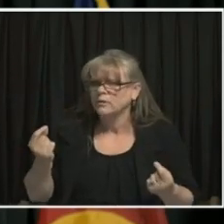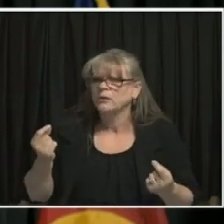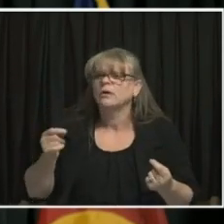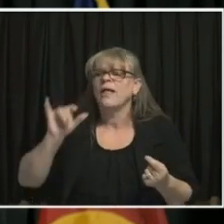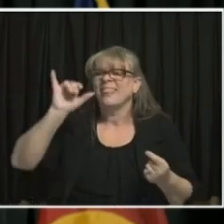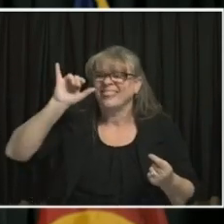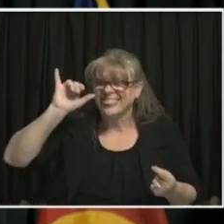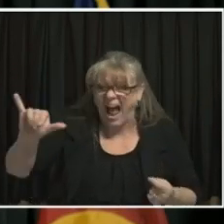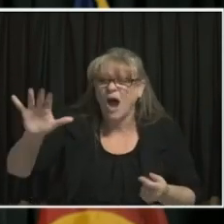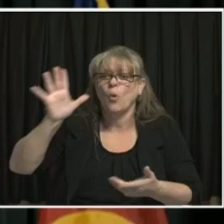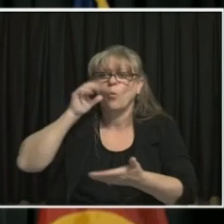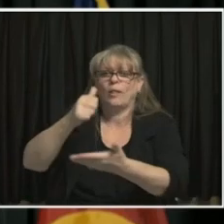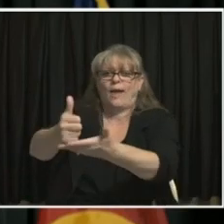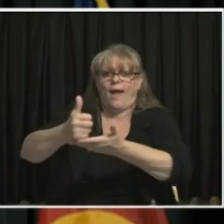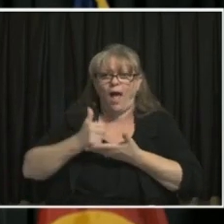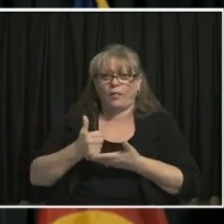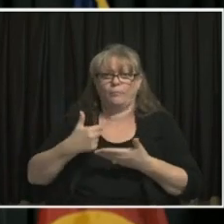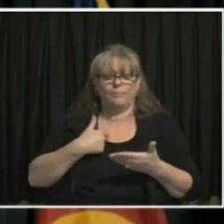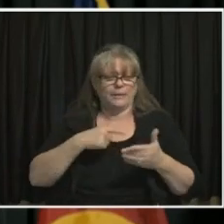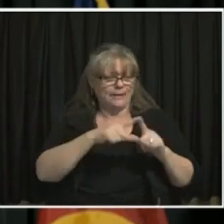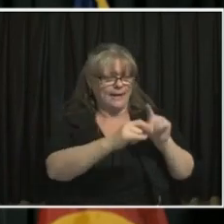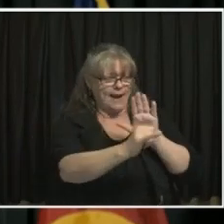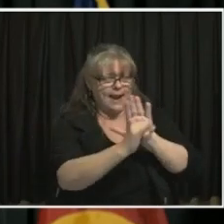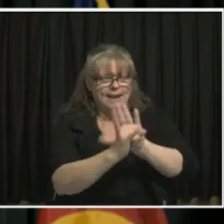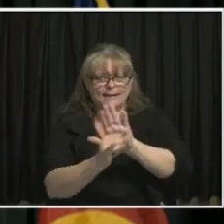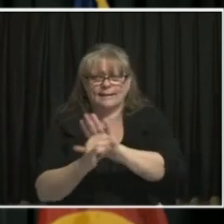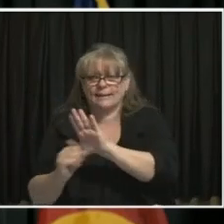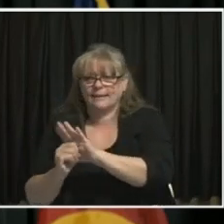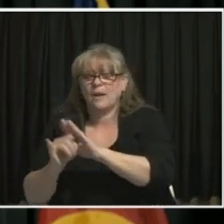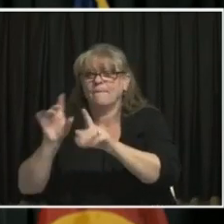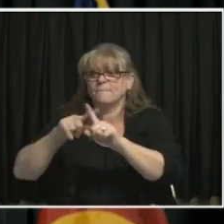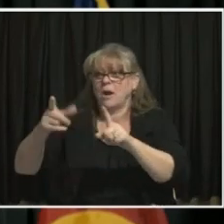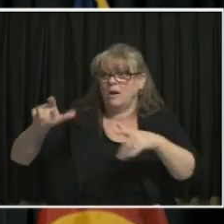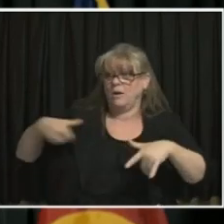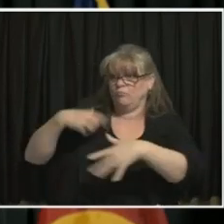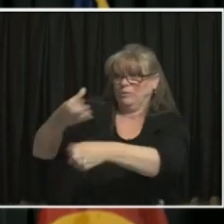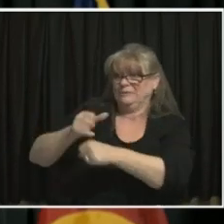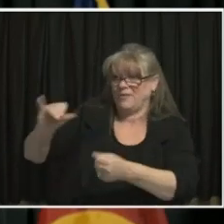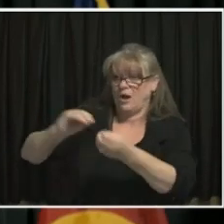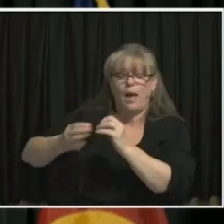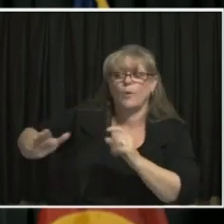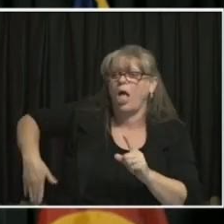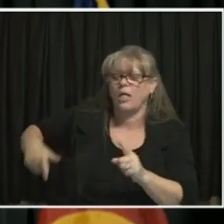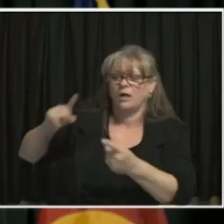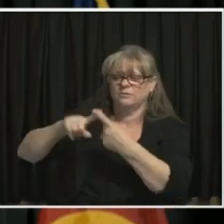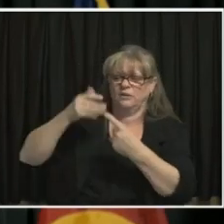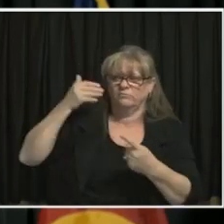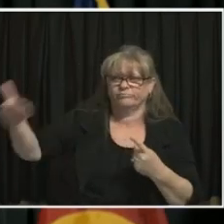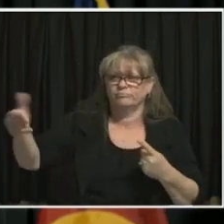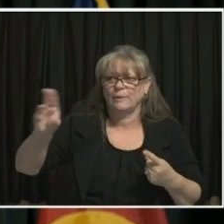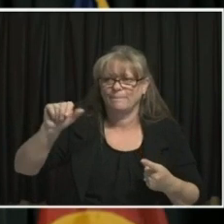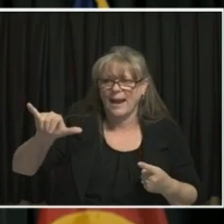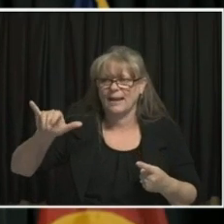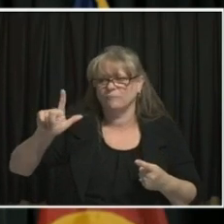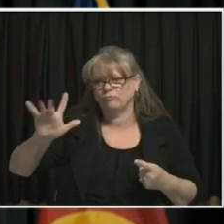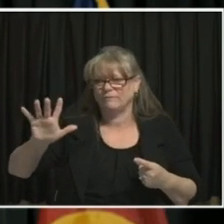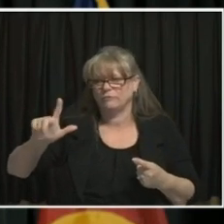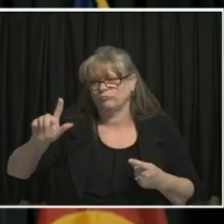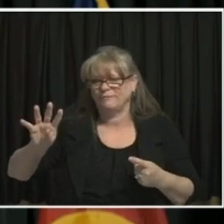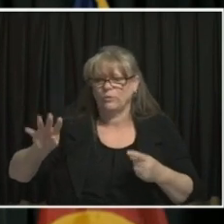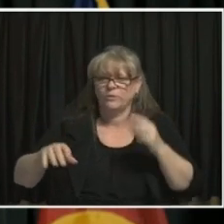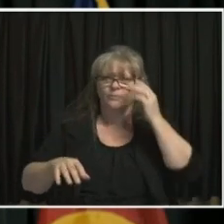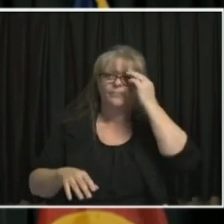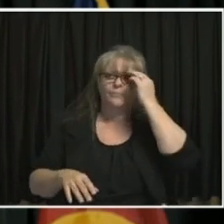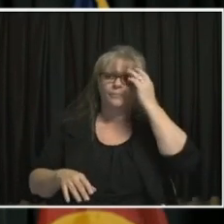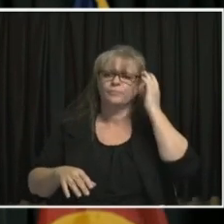time. Telephone? Governor Polis, David Clue at Denver 7, thank you again for your continued accessibility during this